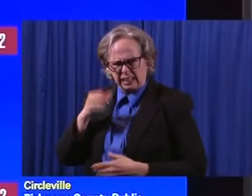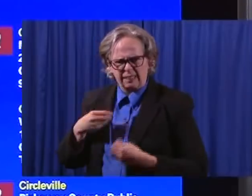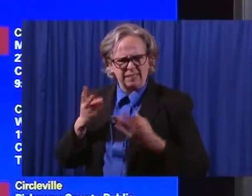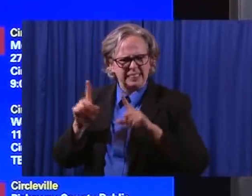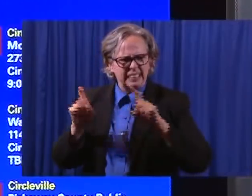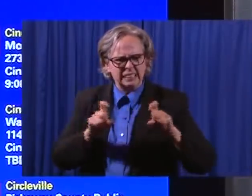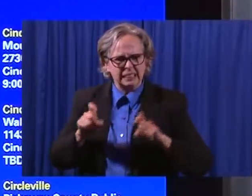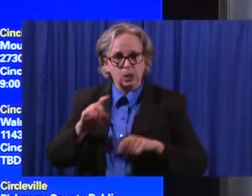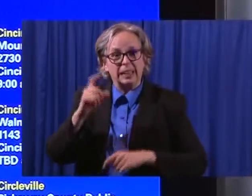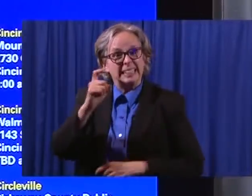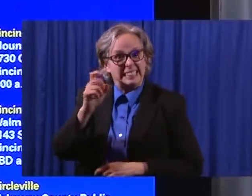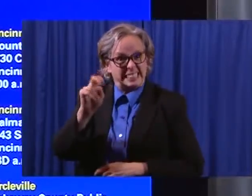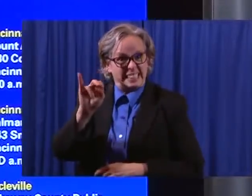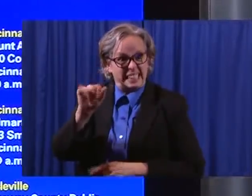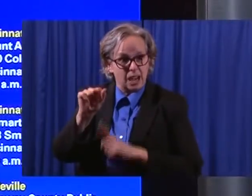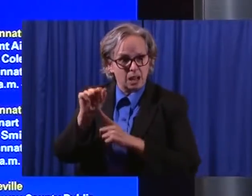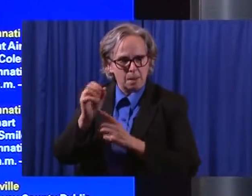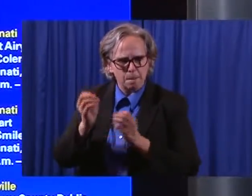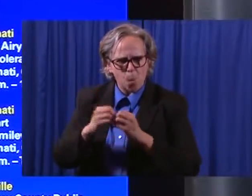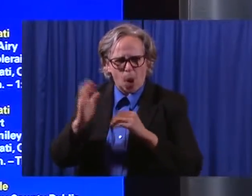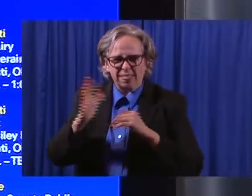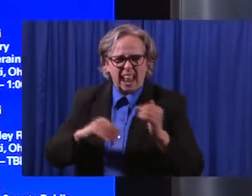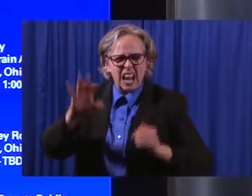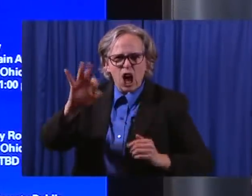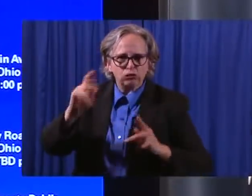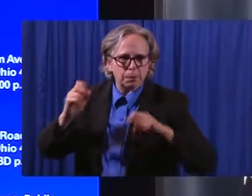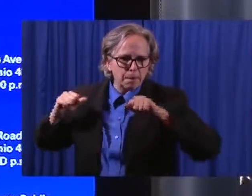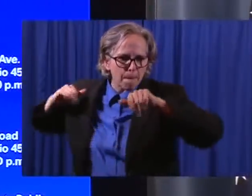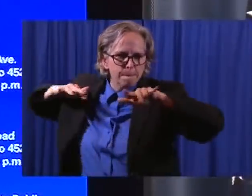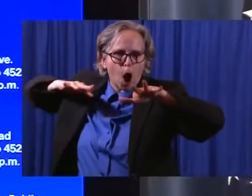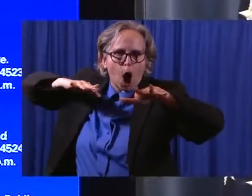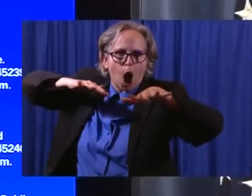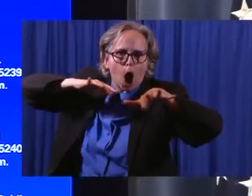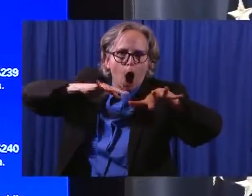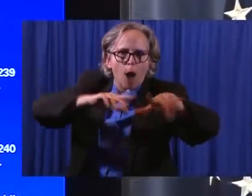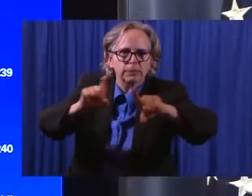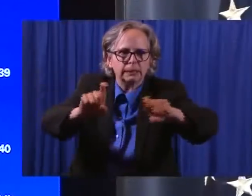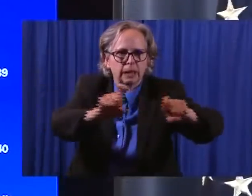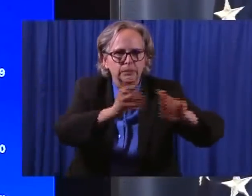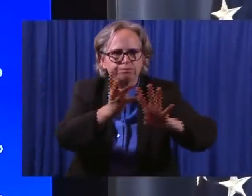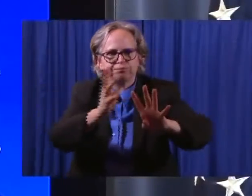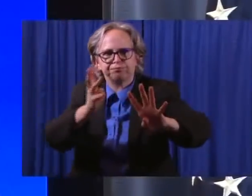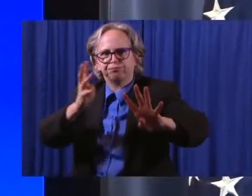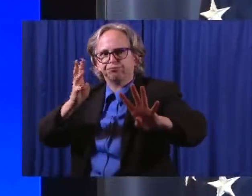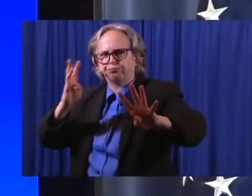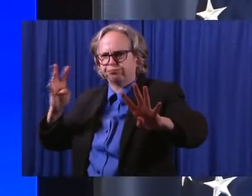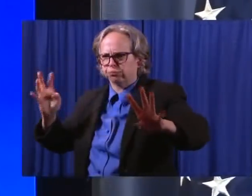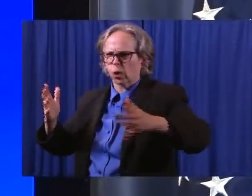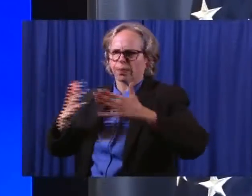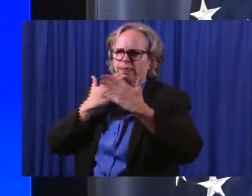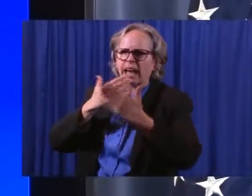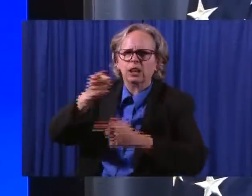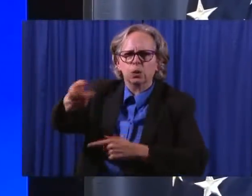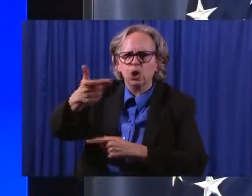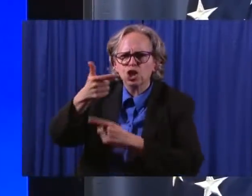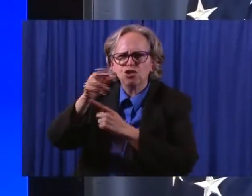people, so it's a great thing. Thanks to Greene County for turning out.